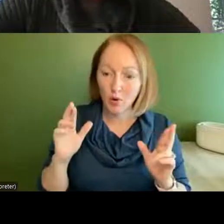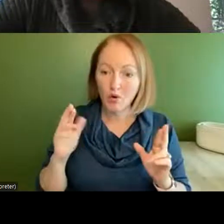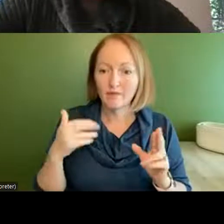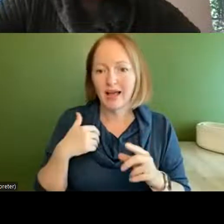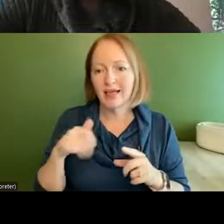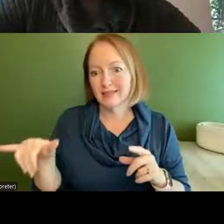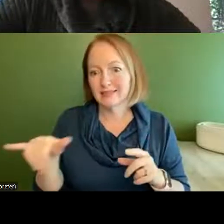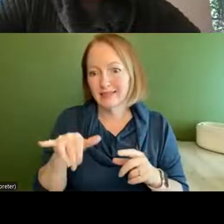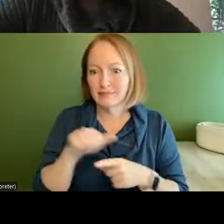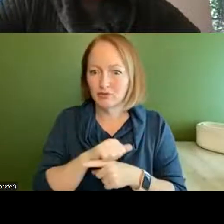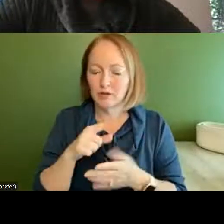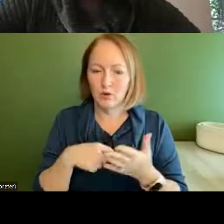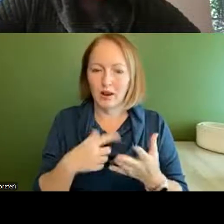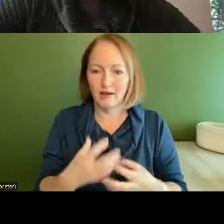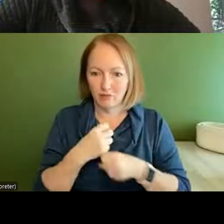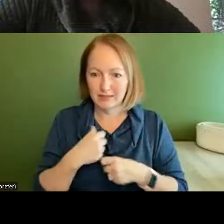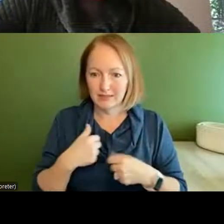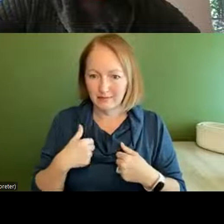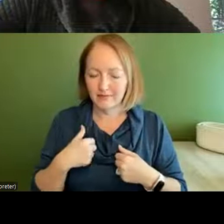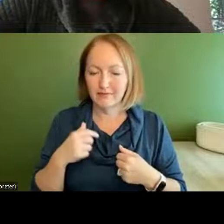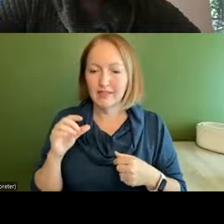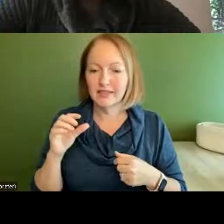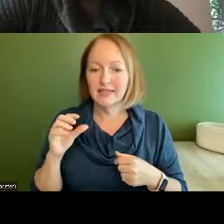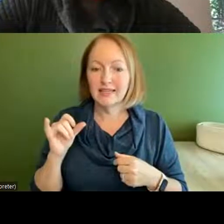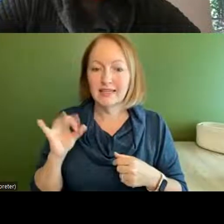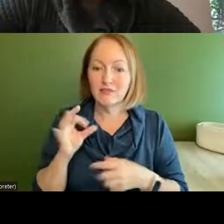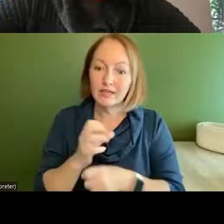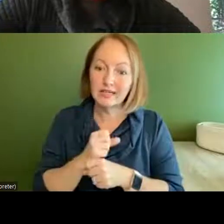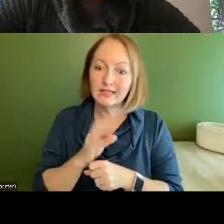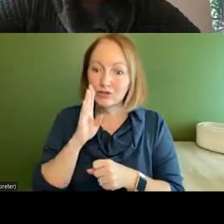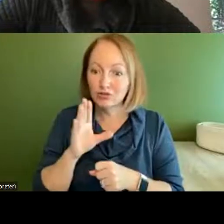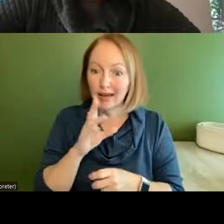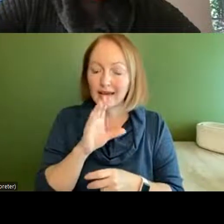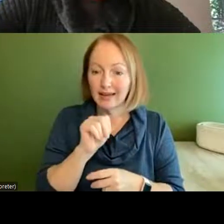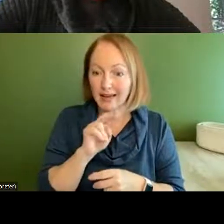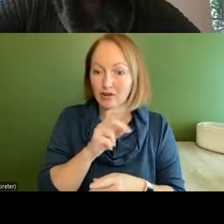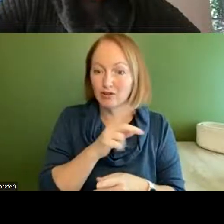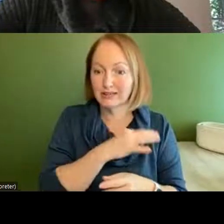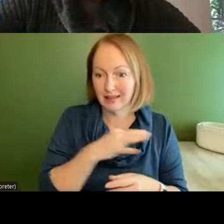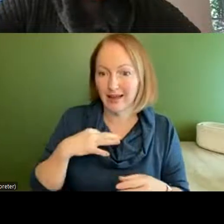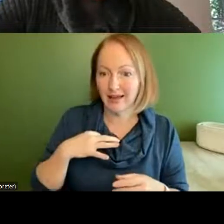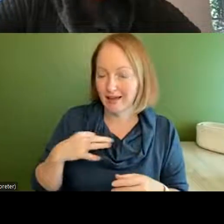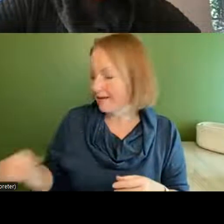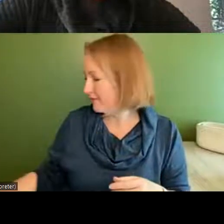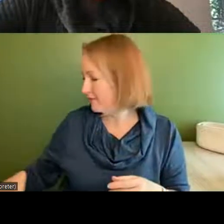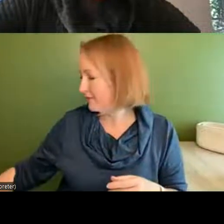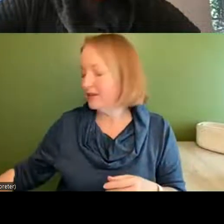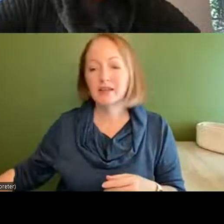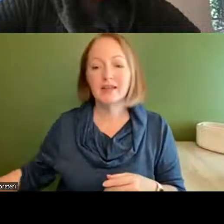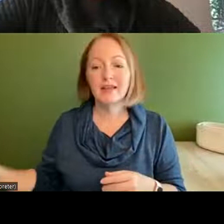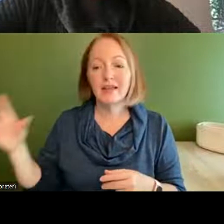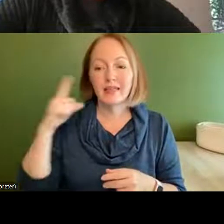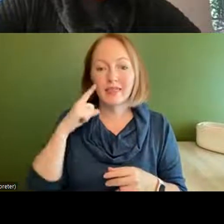same training that I received. And if you can get the direct care staff, to where they interact, they watch